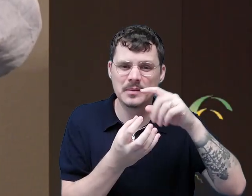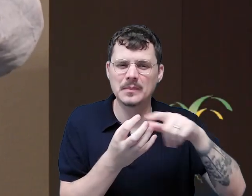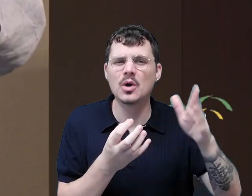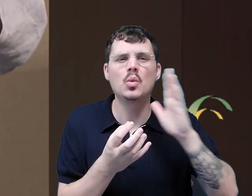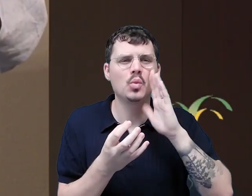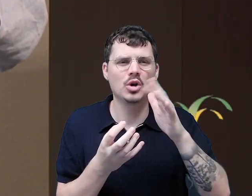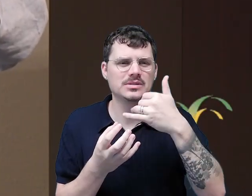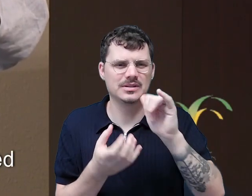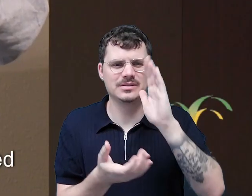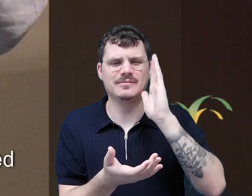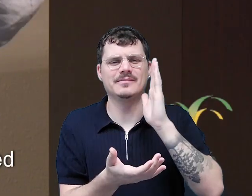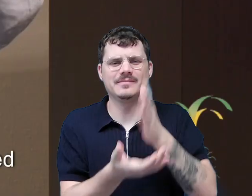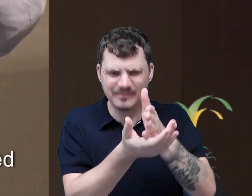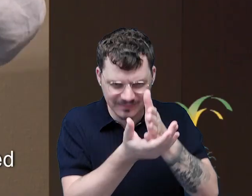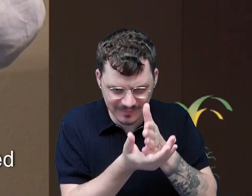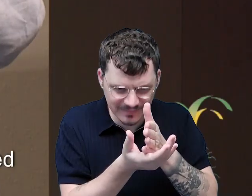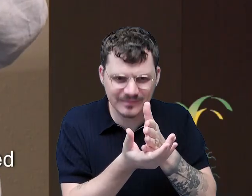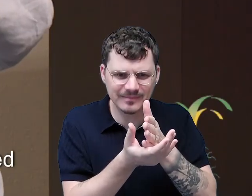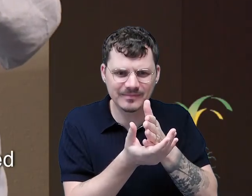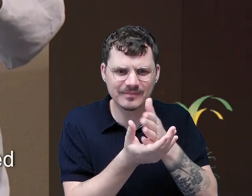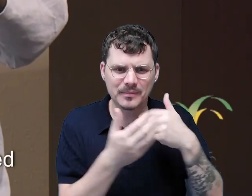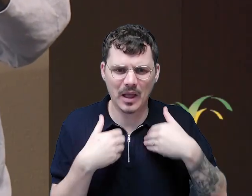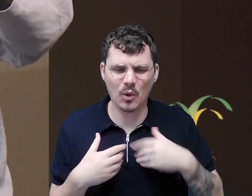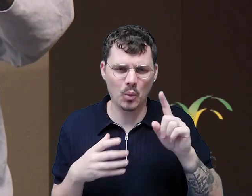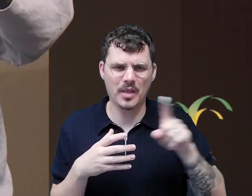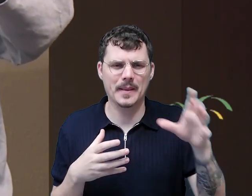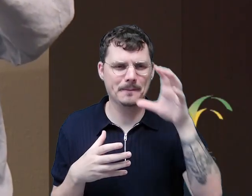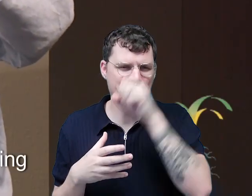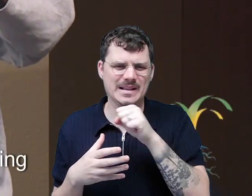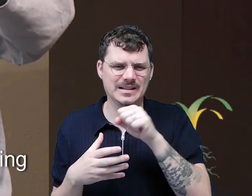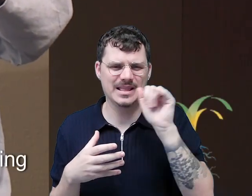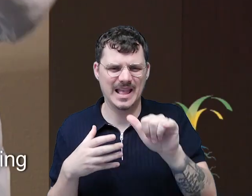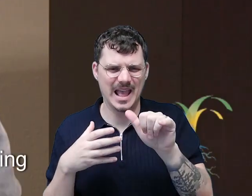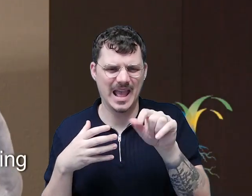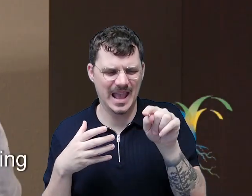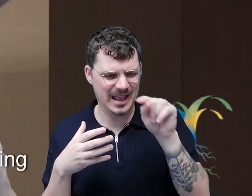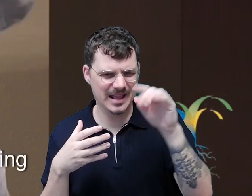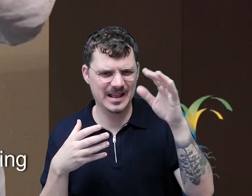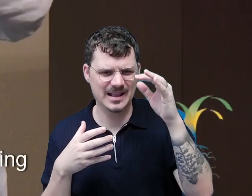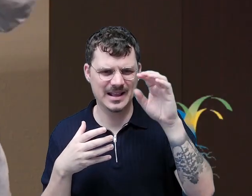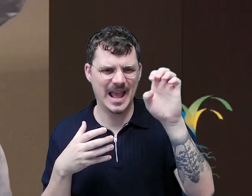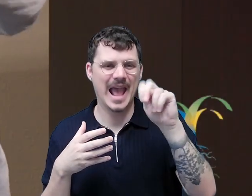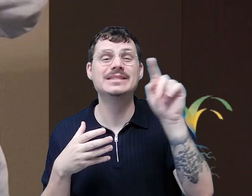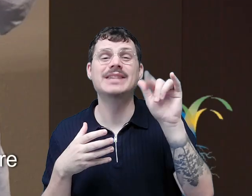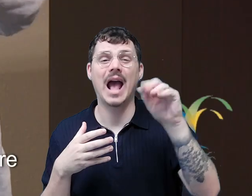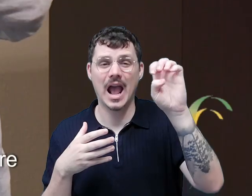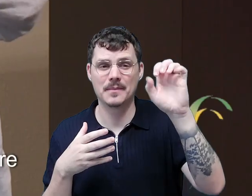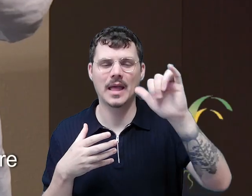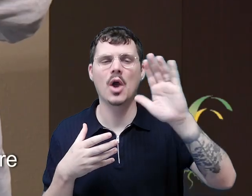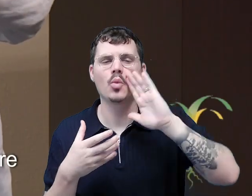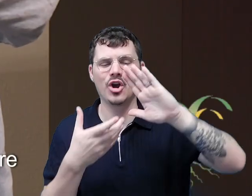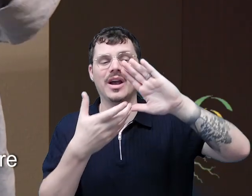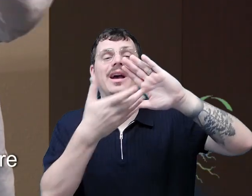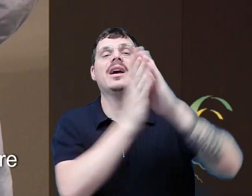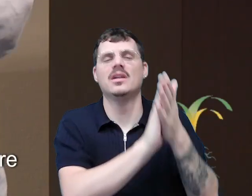cholesterol, but then they'll still get stopped at the point where they're missing the